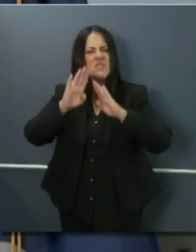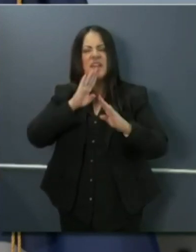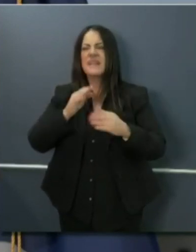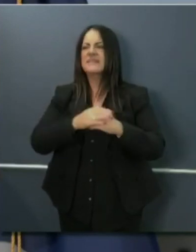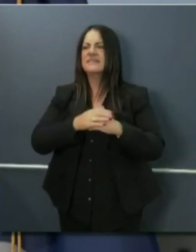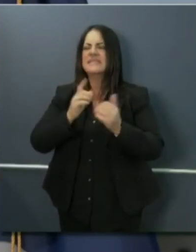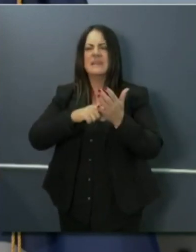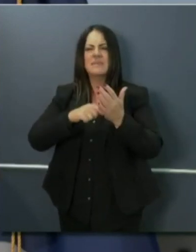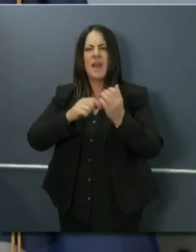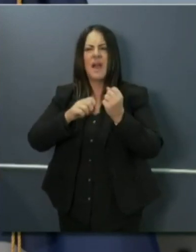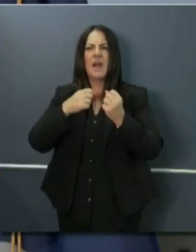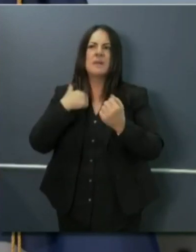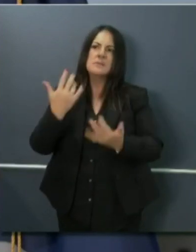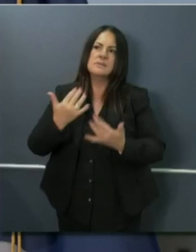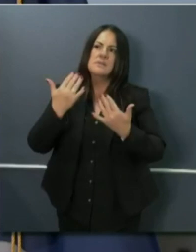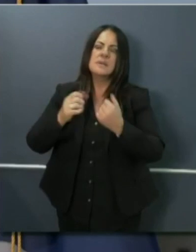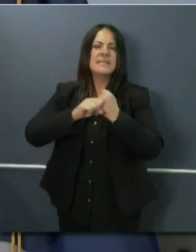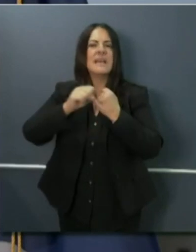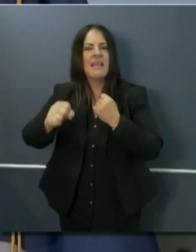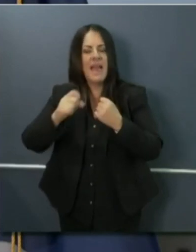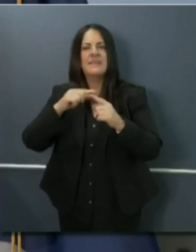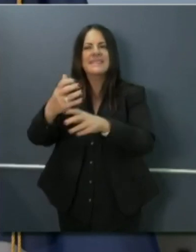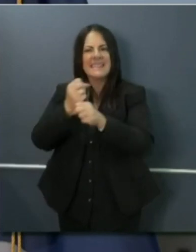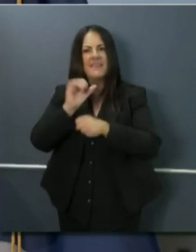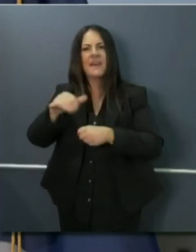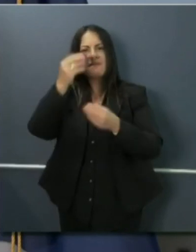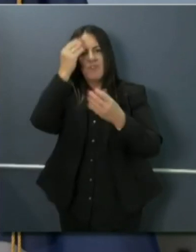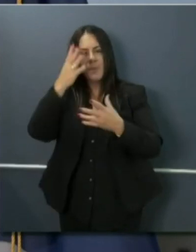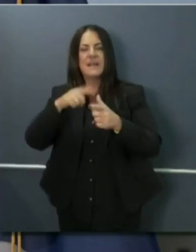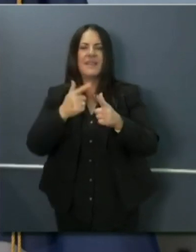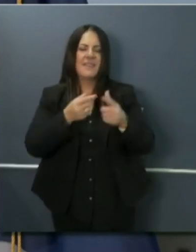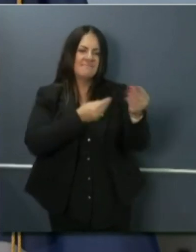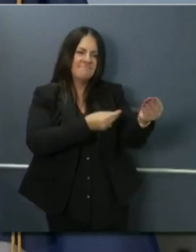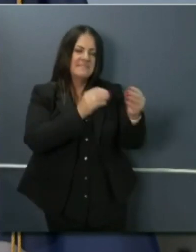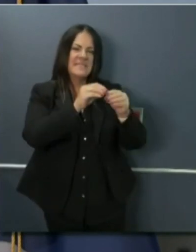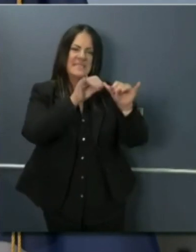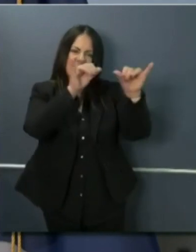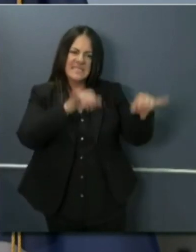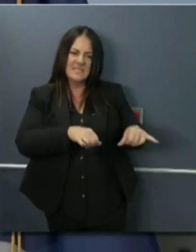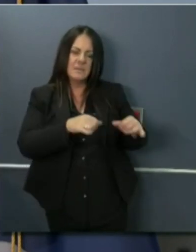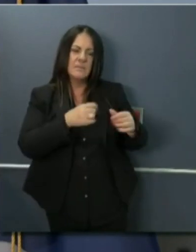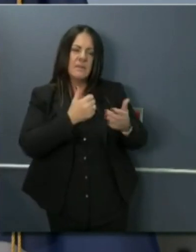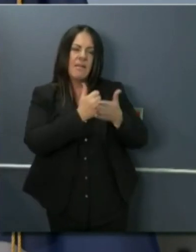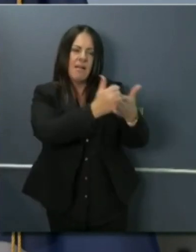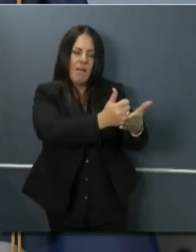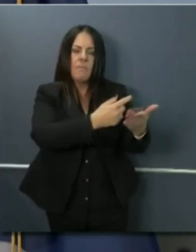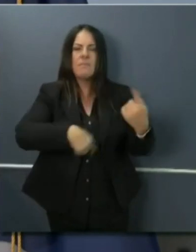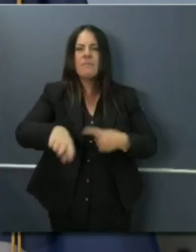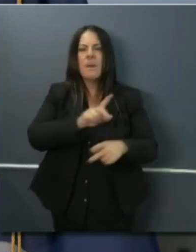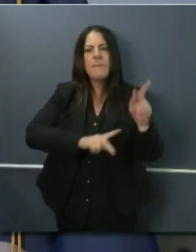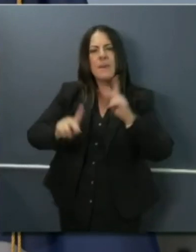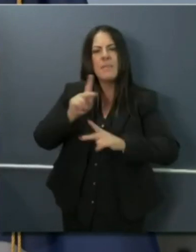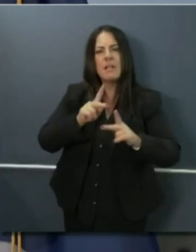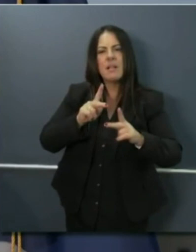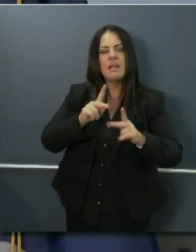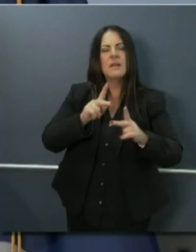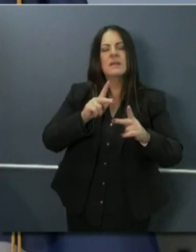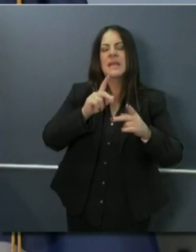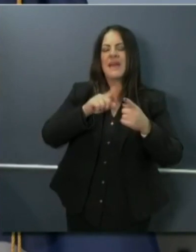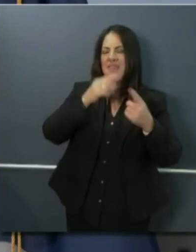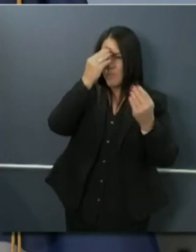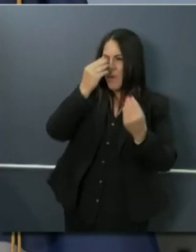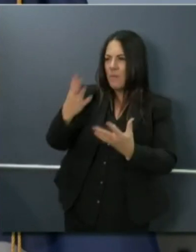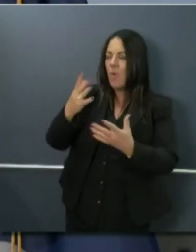in getting that information back into the system, into the patients. inbox. And so tens